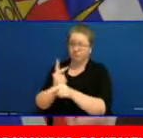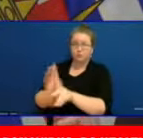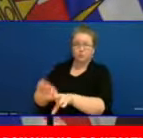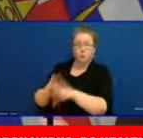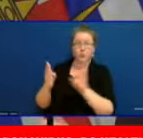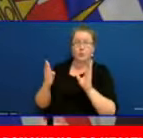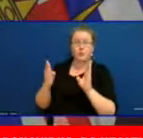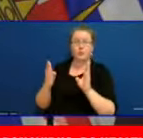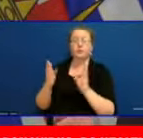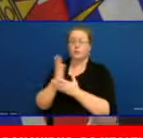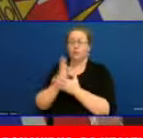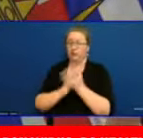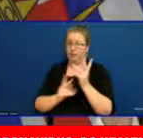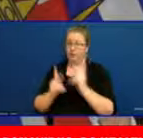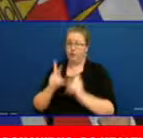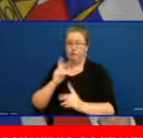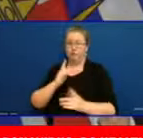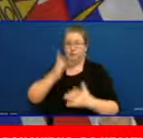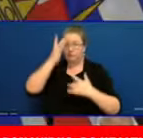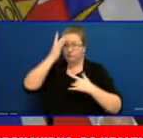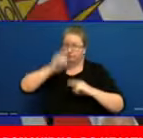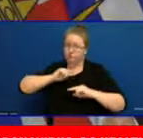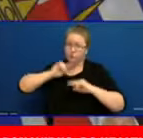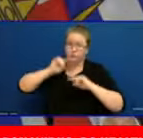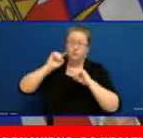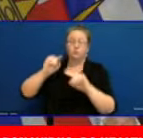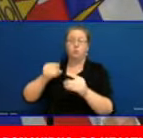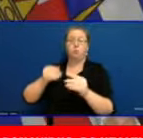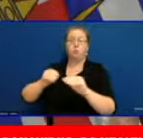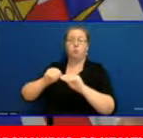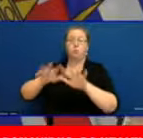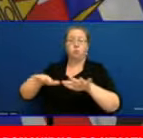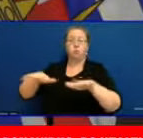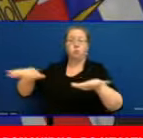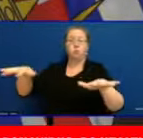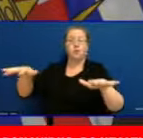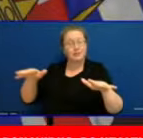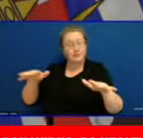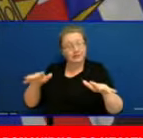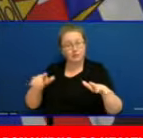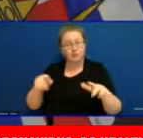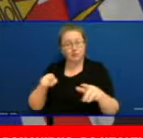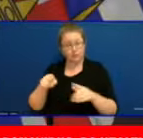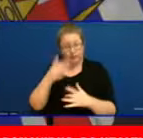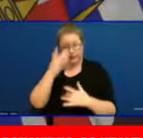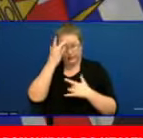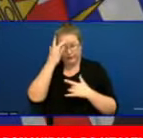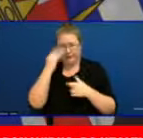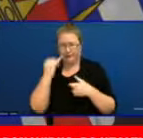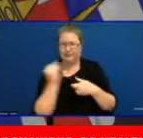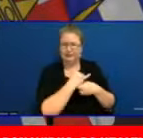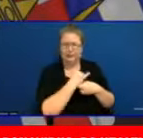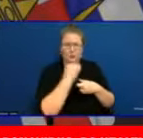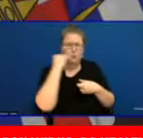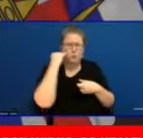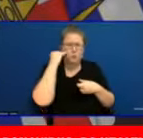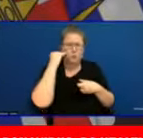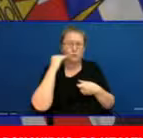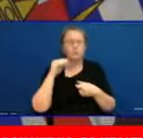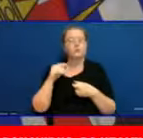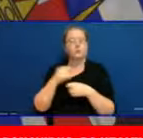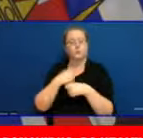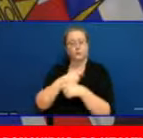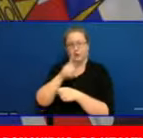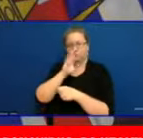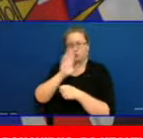people working safely. So we've increased our focus on making sure people have the ability to stay home when